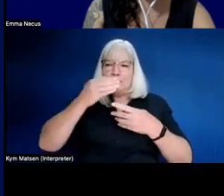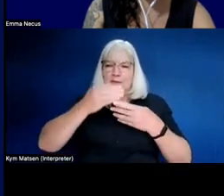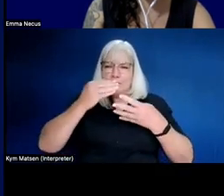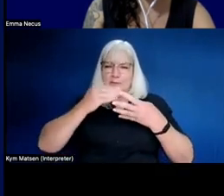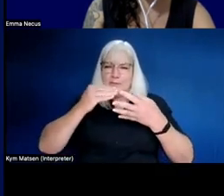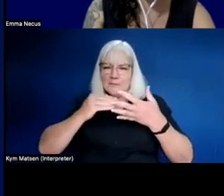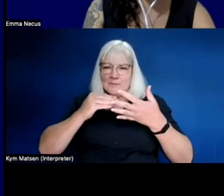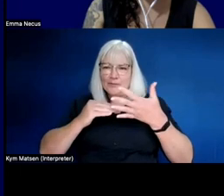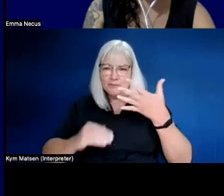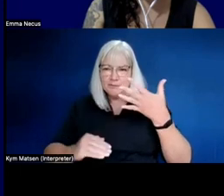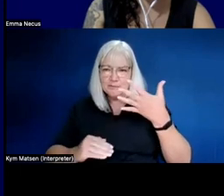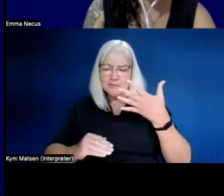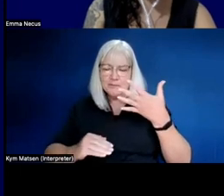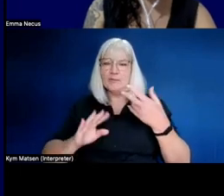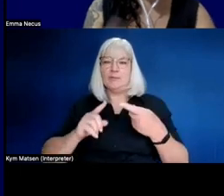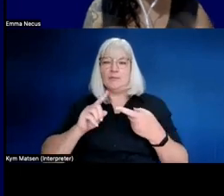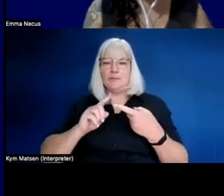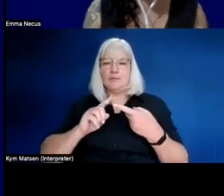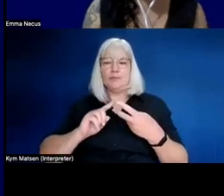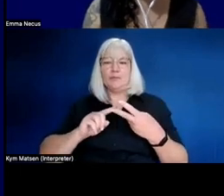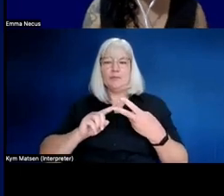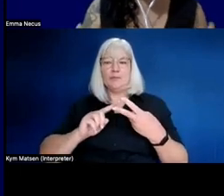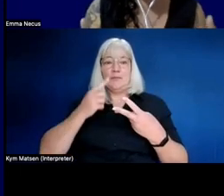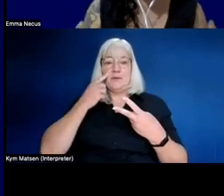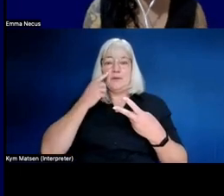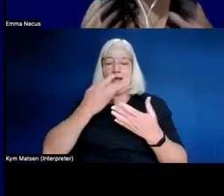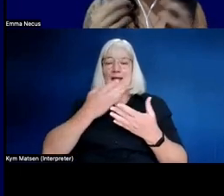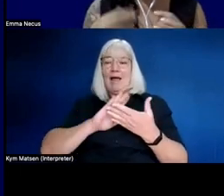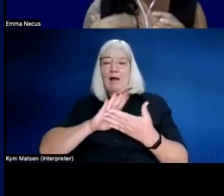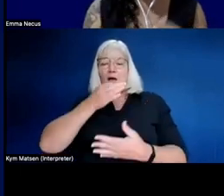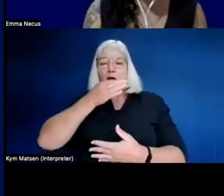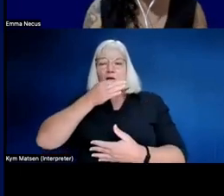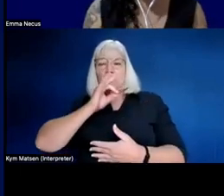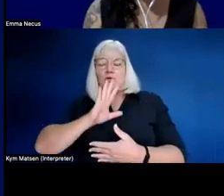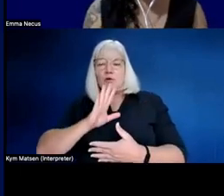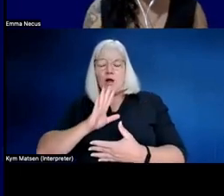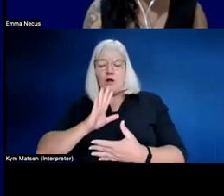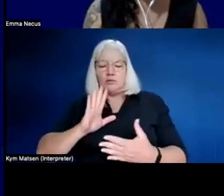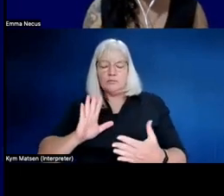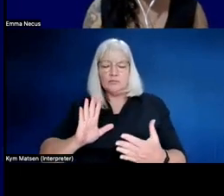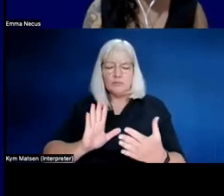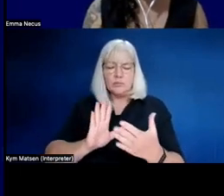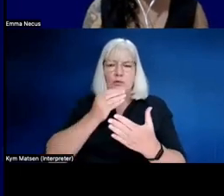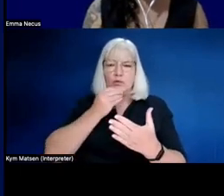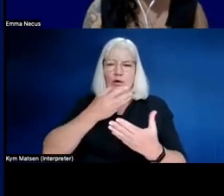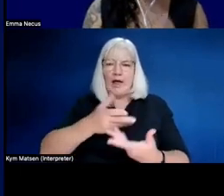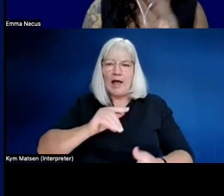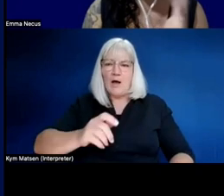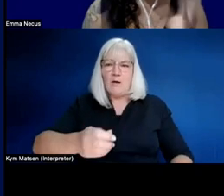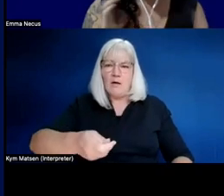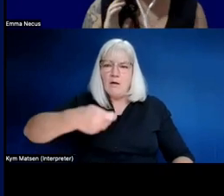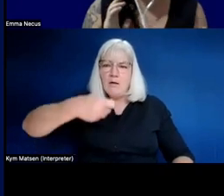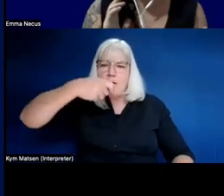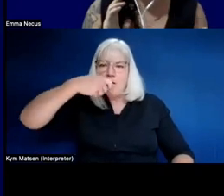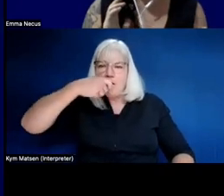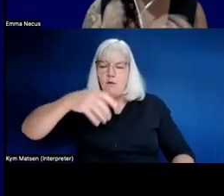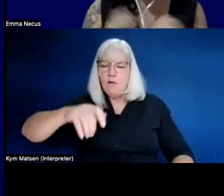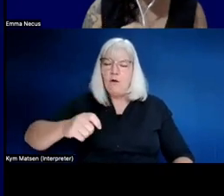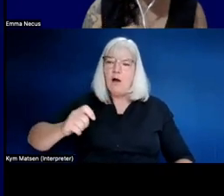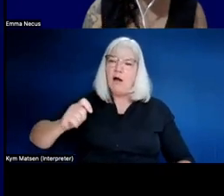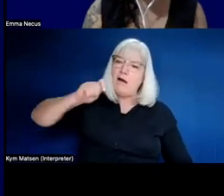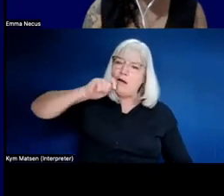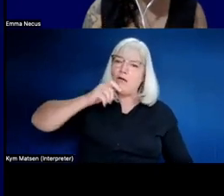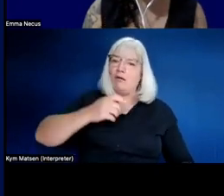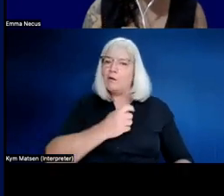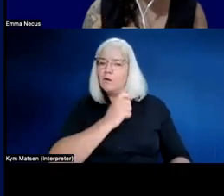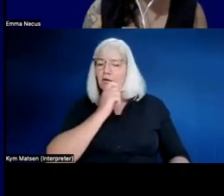So looking at how children approach food and bring food to their mouths, how they might take a bite or accept